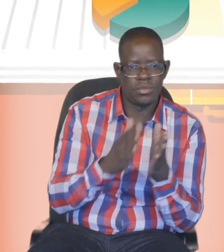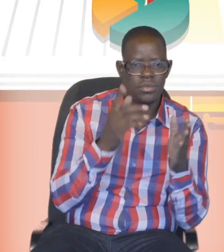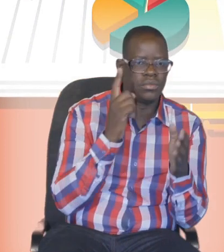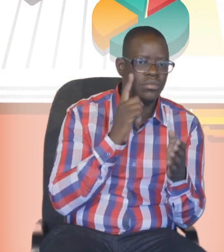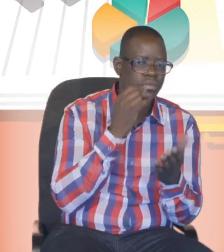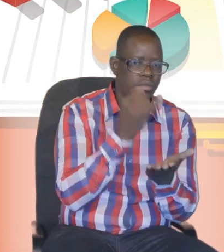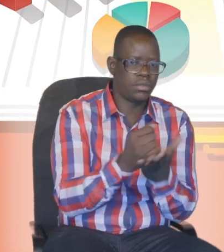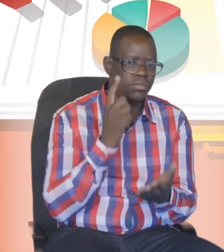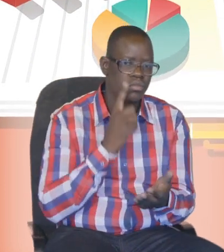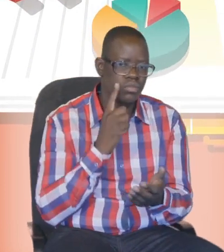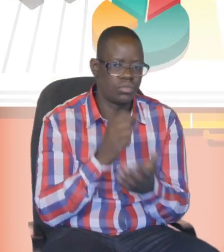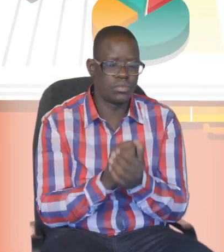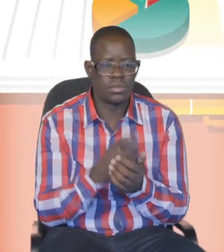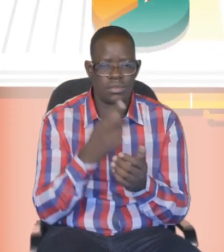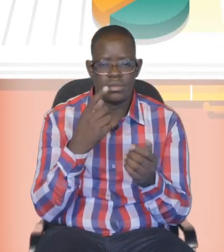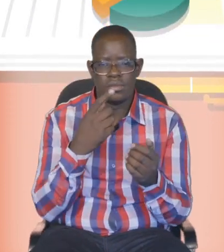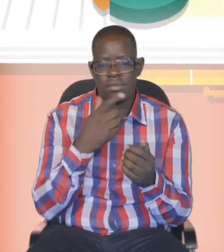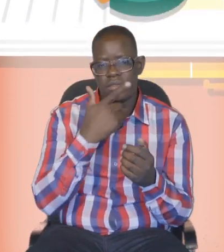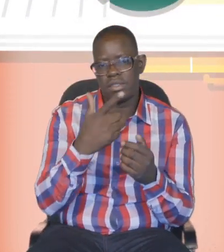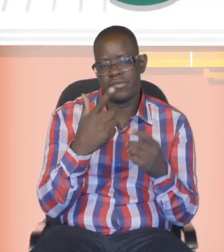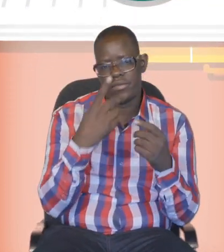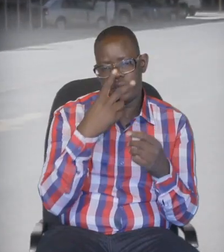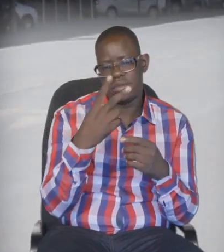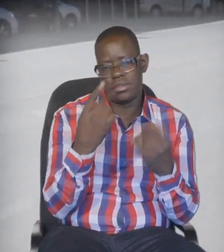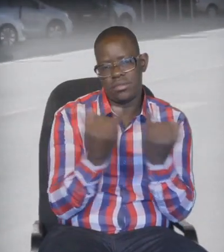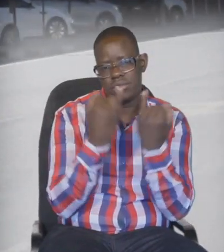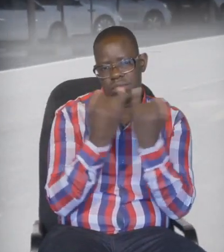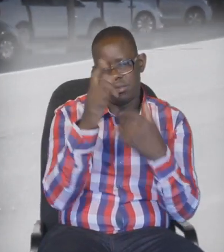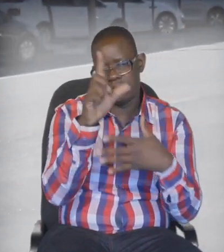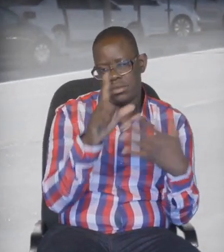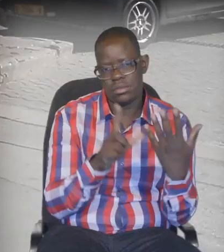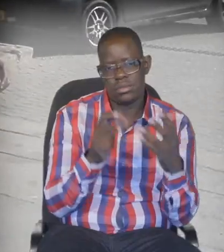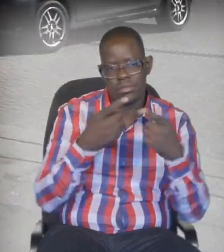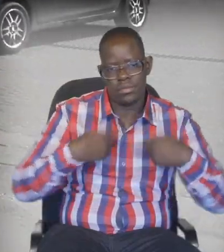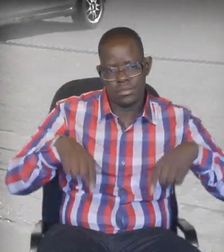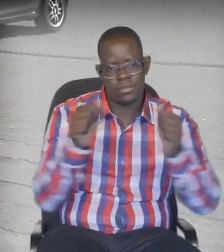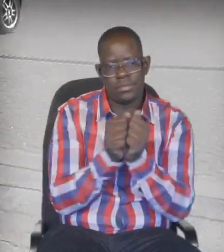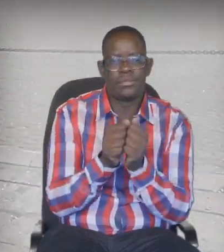account. Thanks for watching and enjoy the lesson with us.